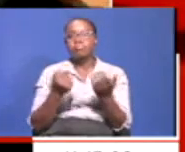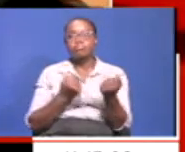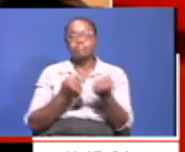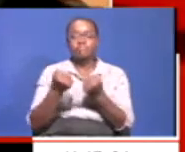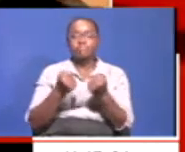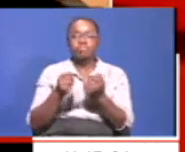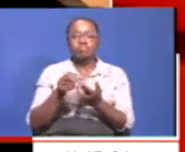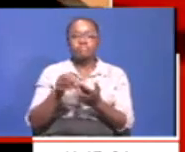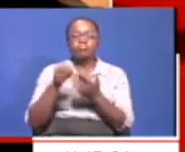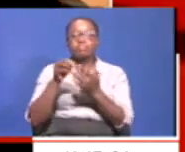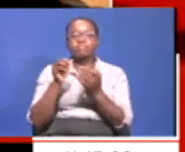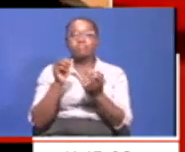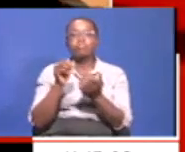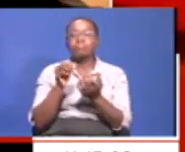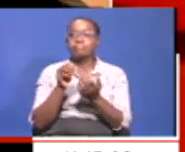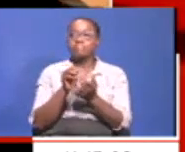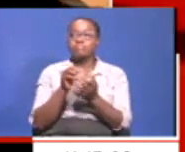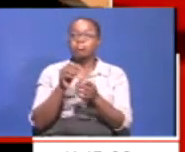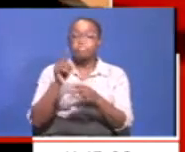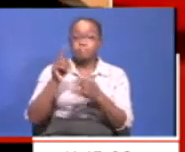What about down in Naivasha?